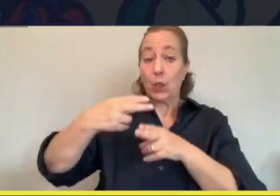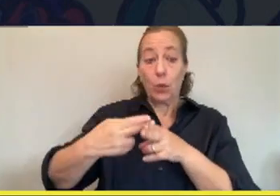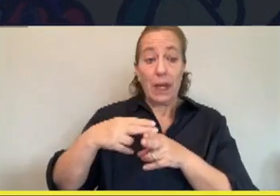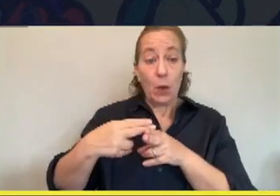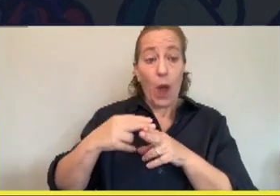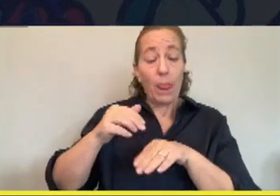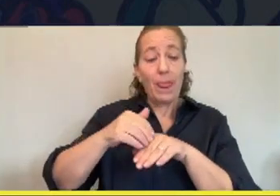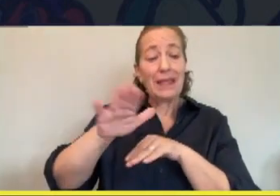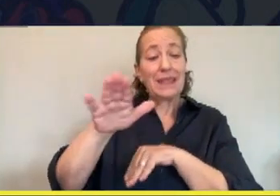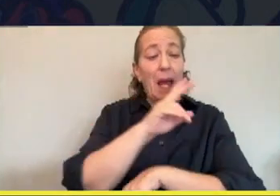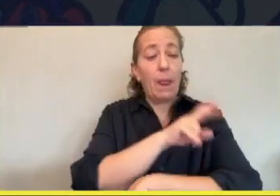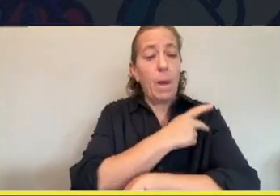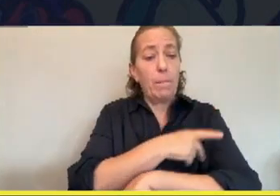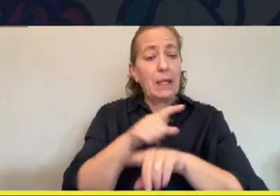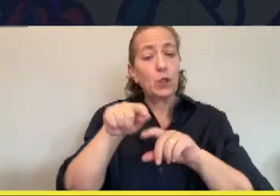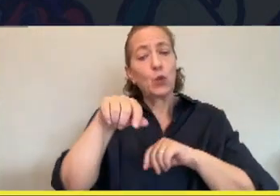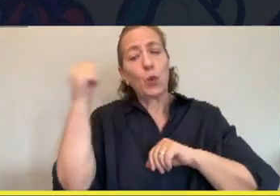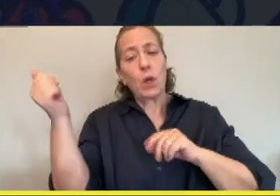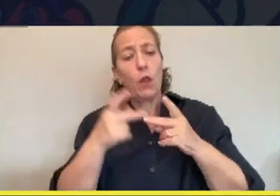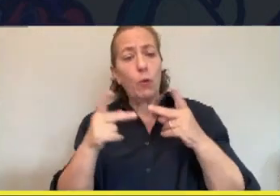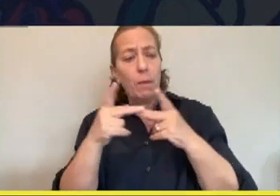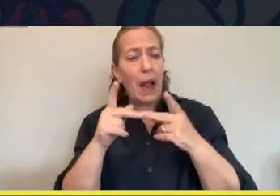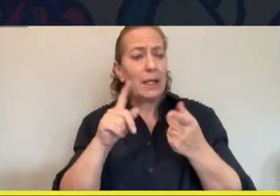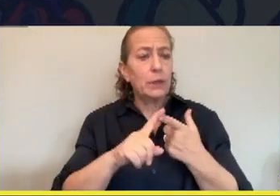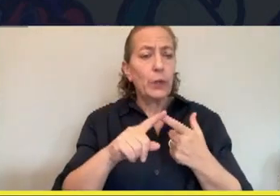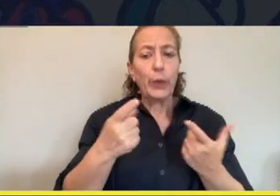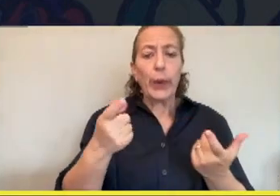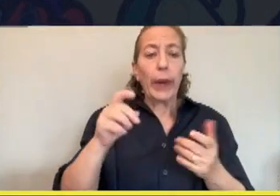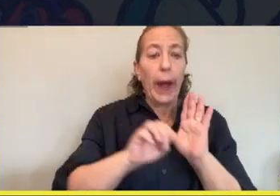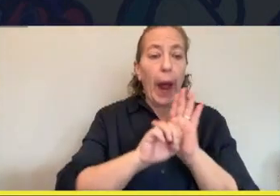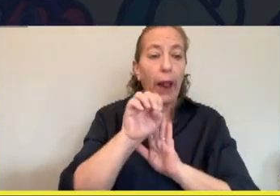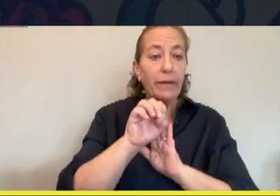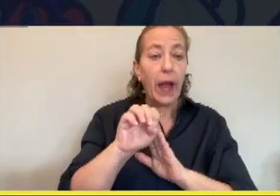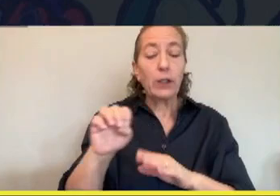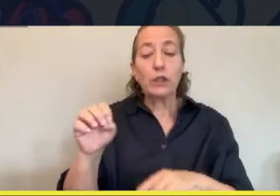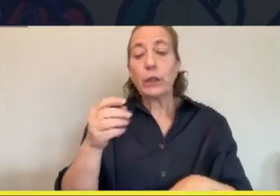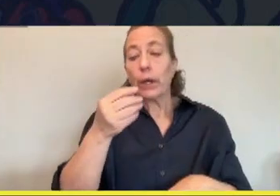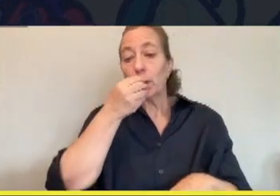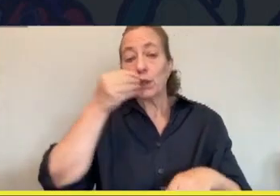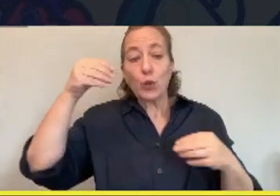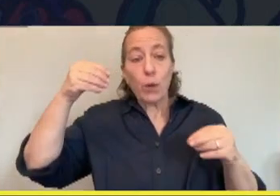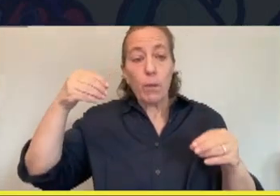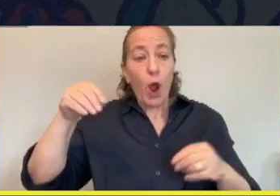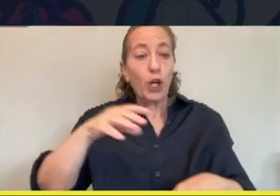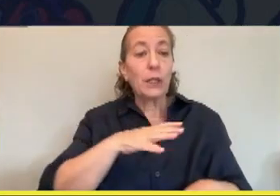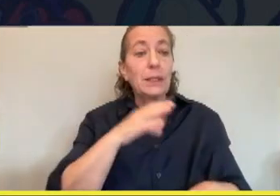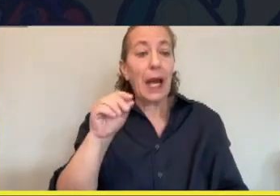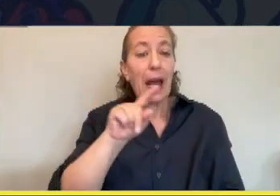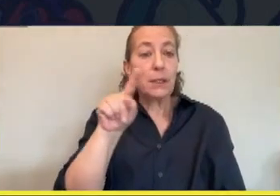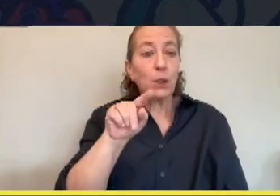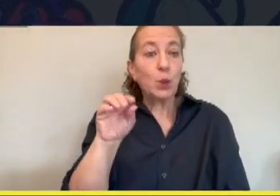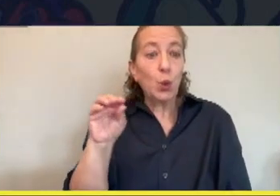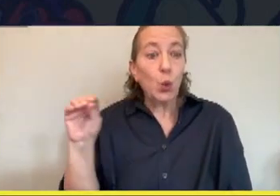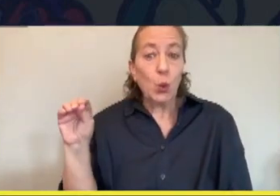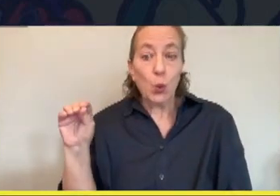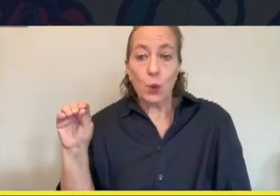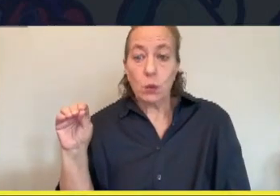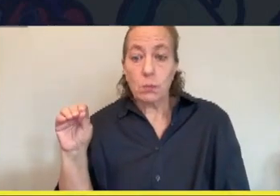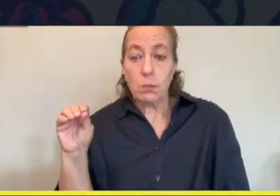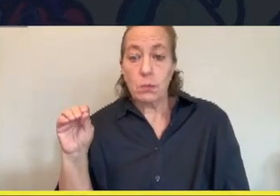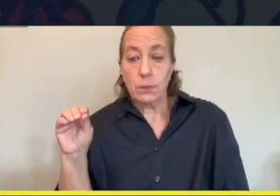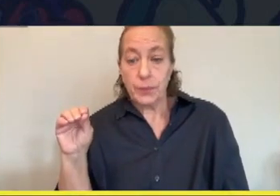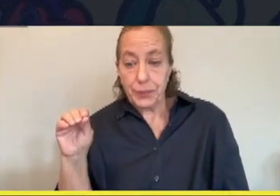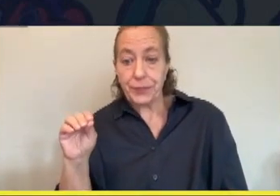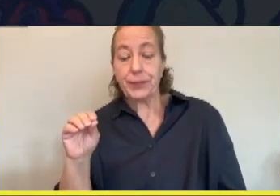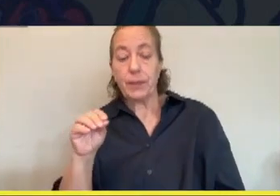other places, including grain elevators, supermarkets, and zoos. Next slide. Physicians also